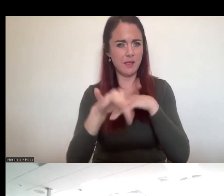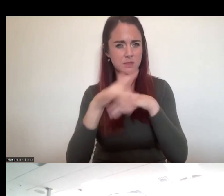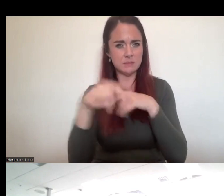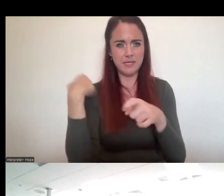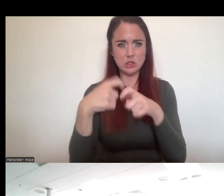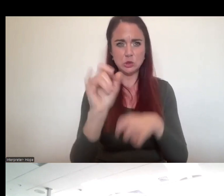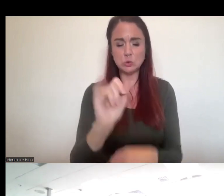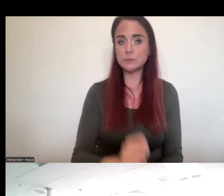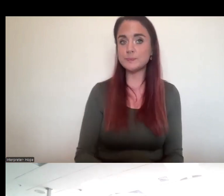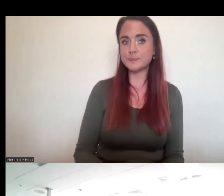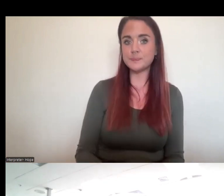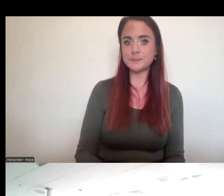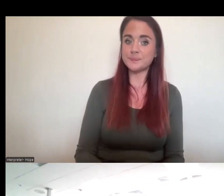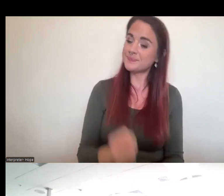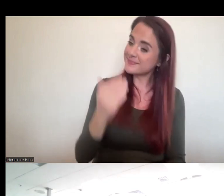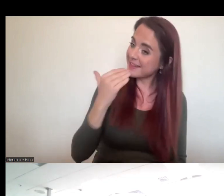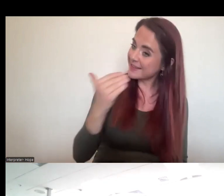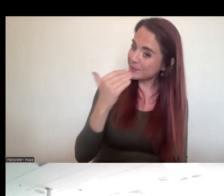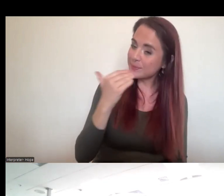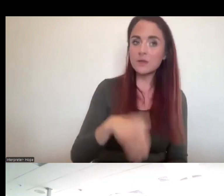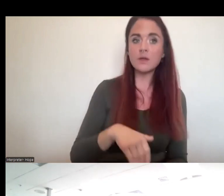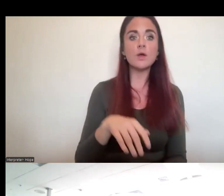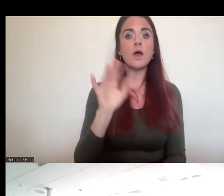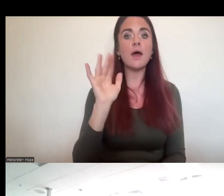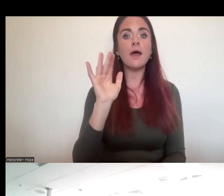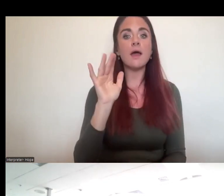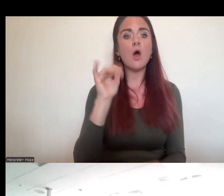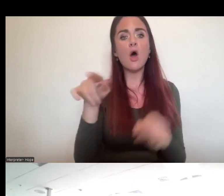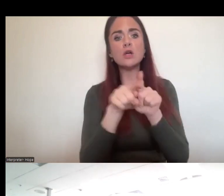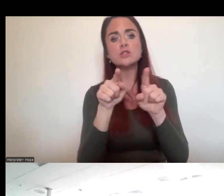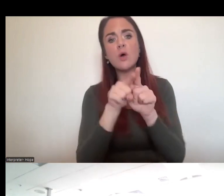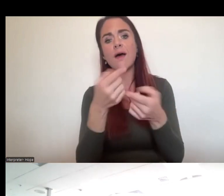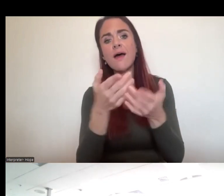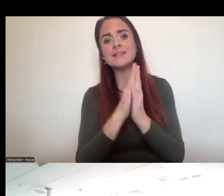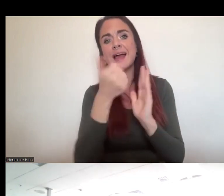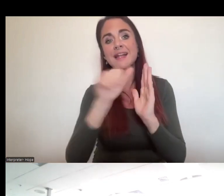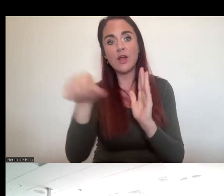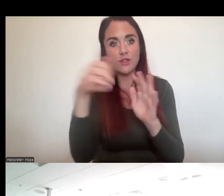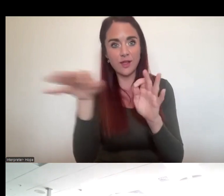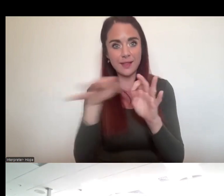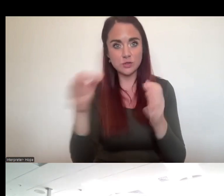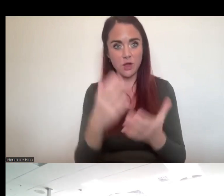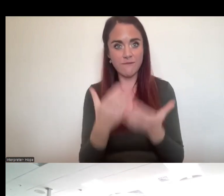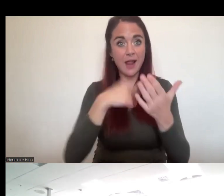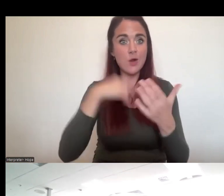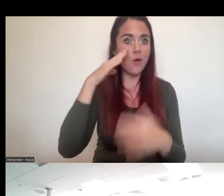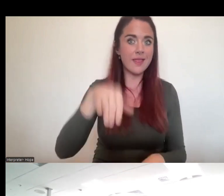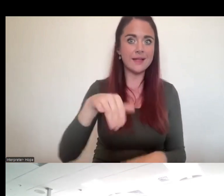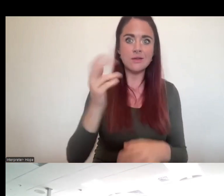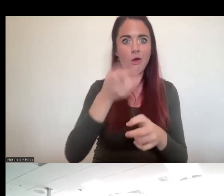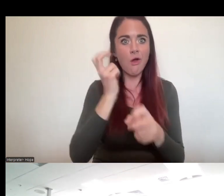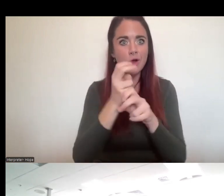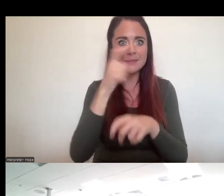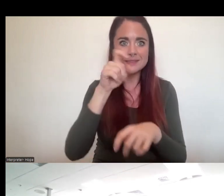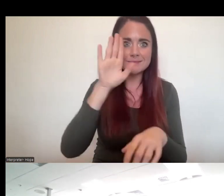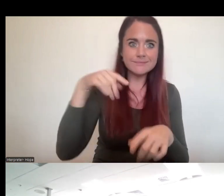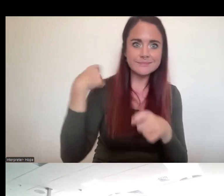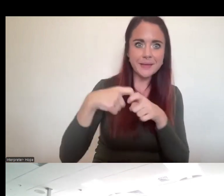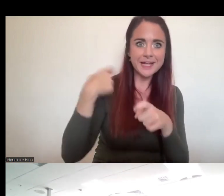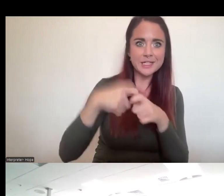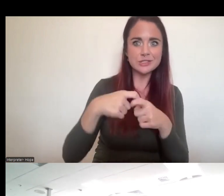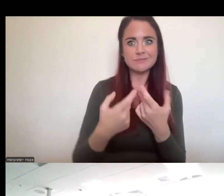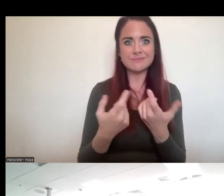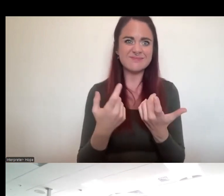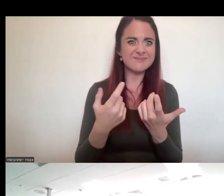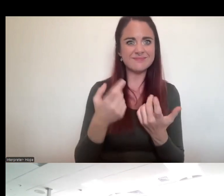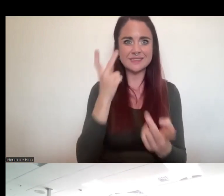Spanish. Thank you. And well, with that, it says, are there any other languages that are offered? I know that that's always a tough one because Spanish is much more